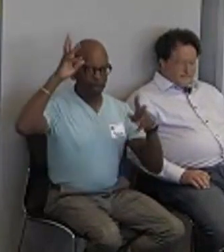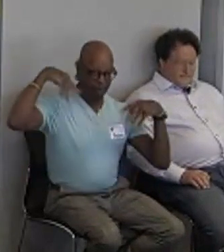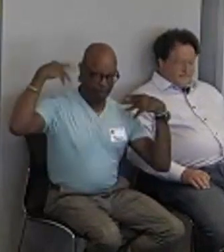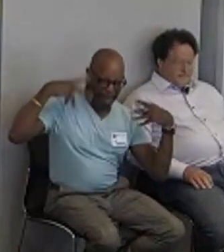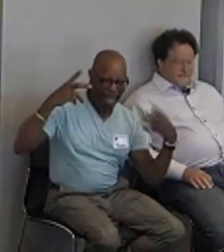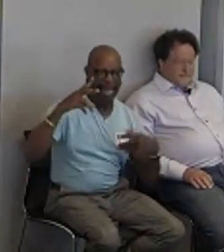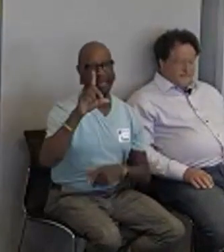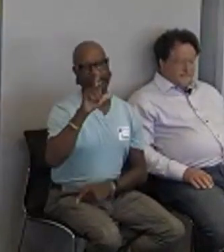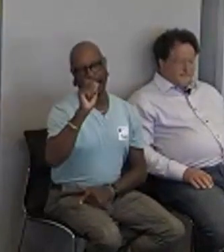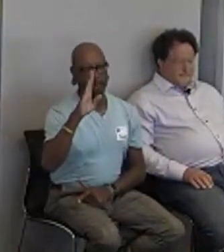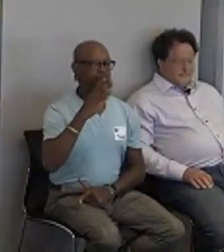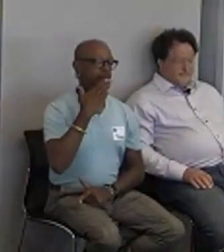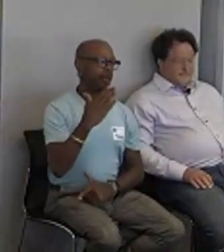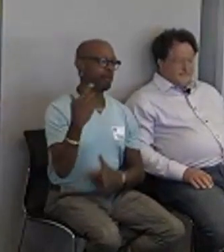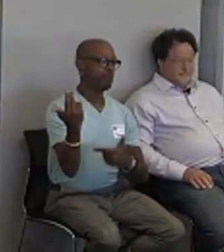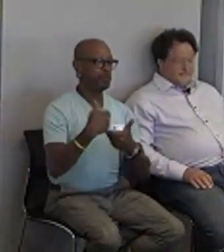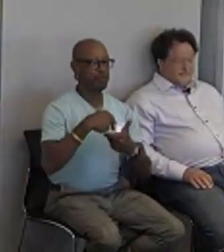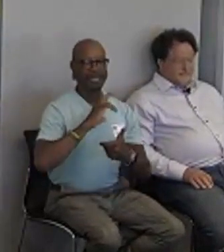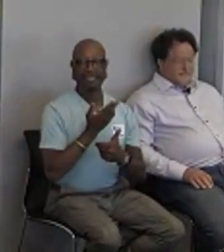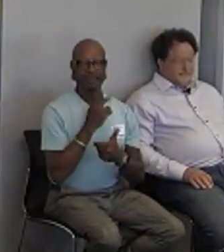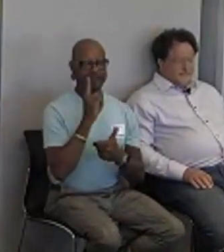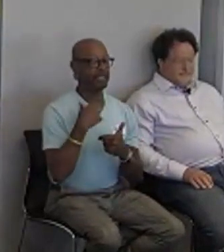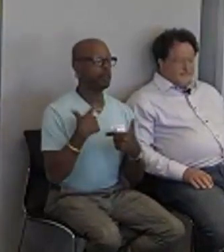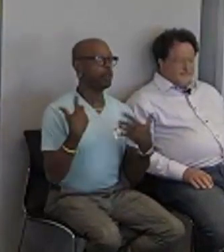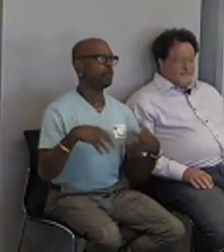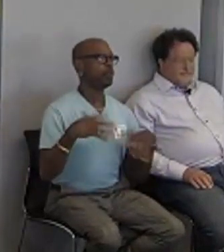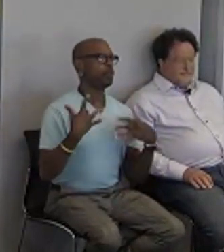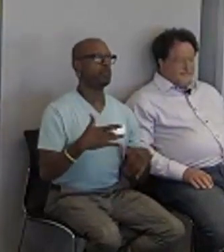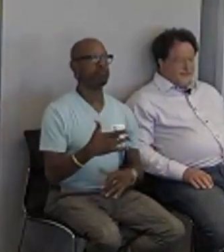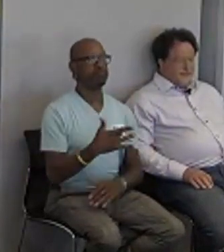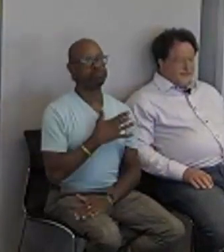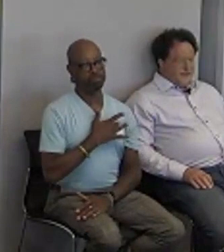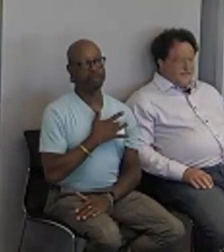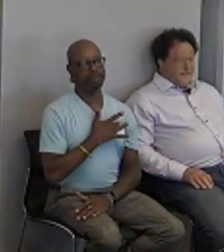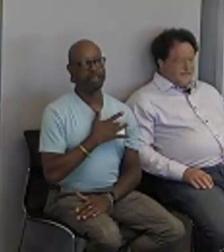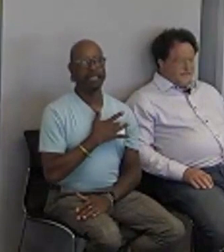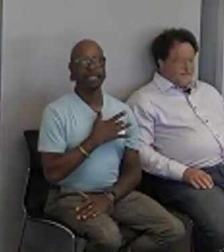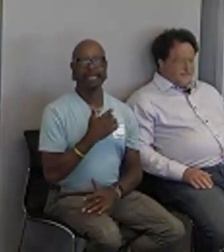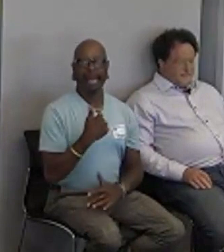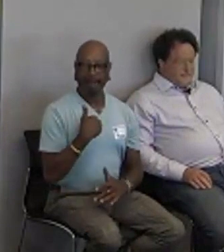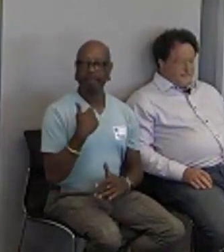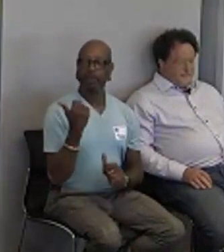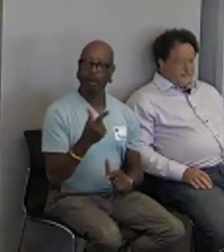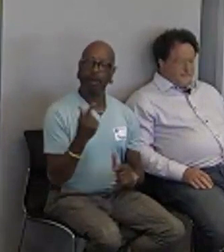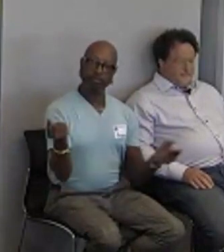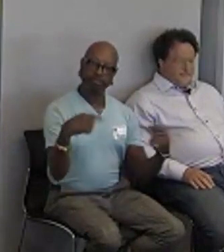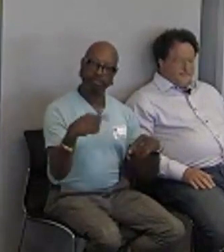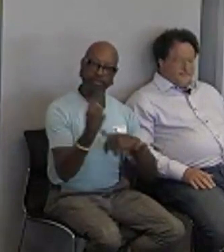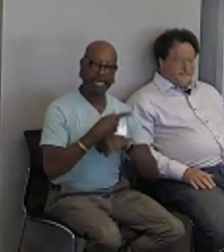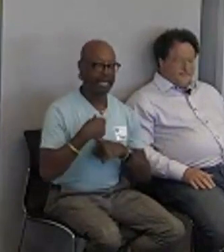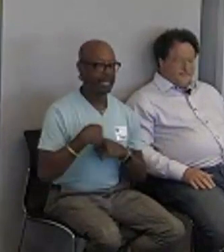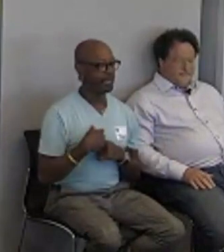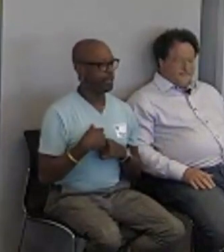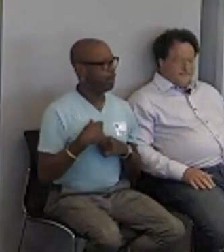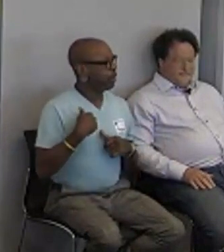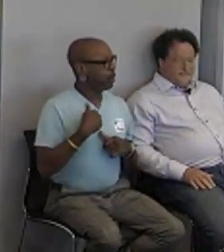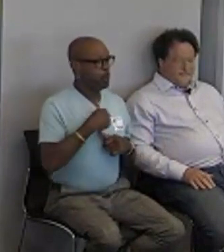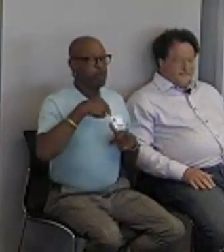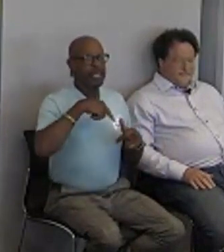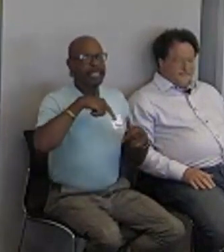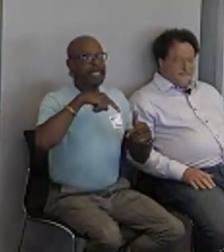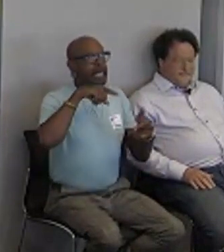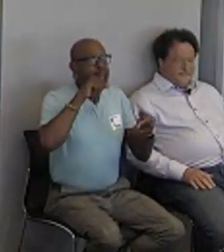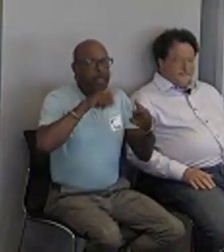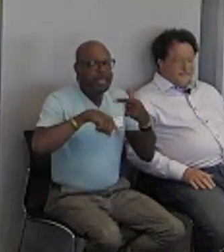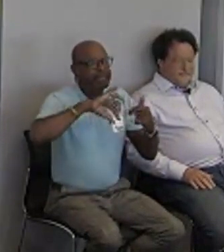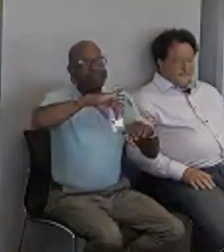you for joining us. It means quite a lot to us to have you all here today. We could not have pulled off this